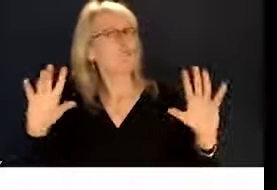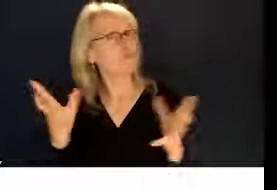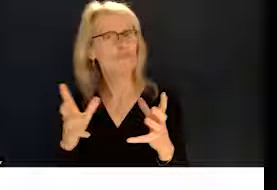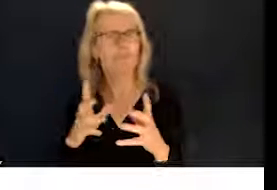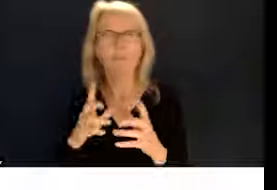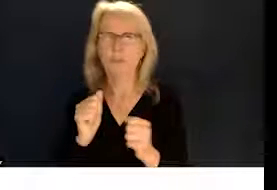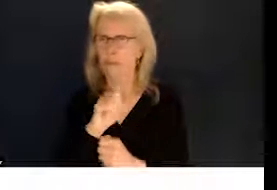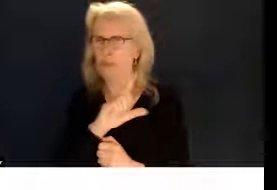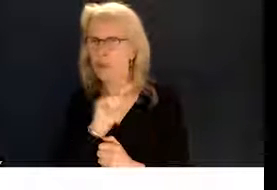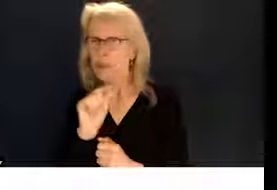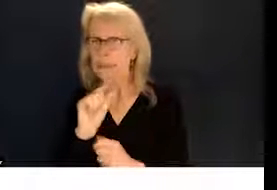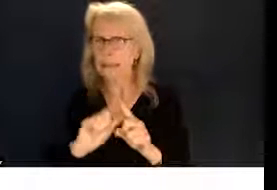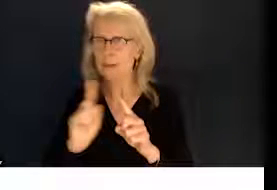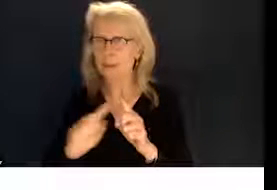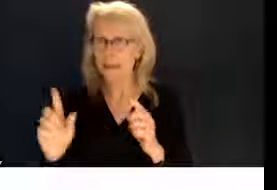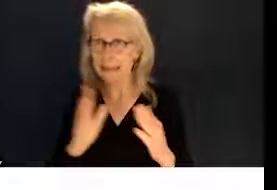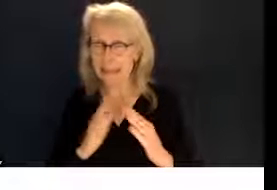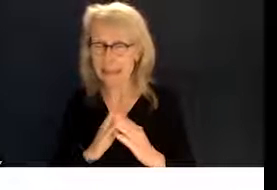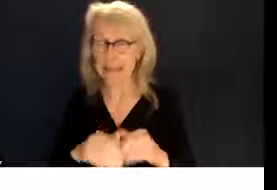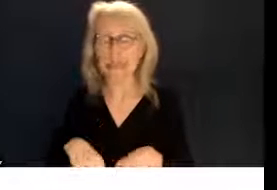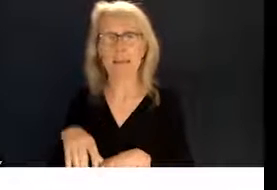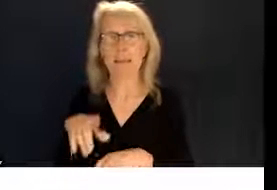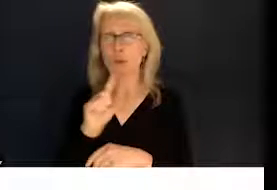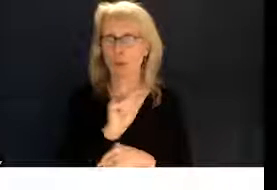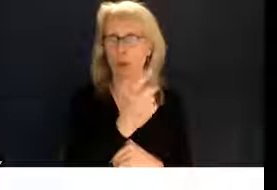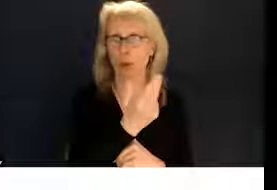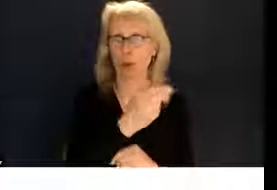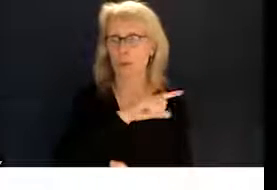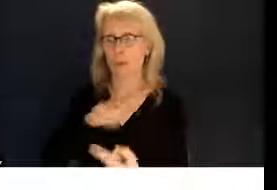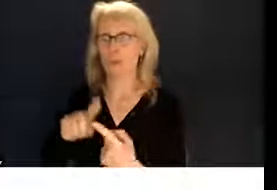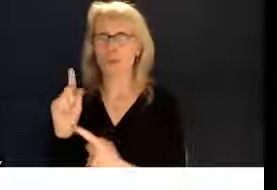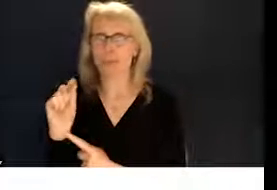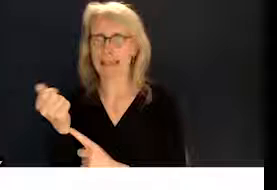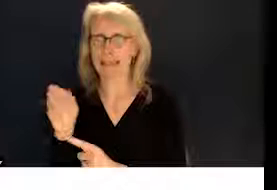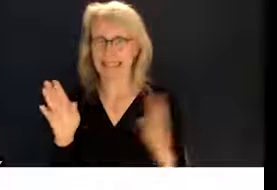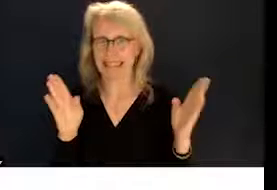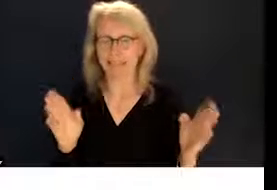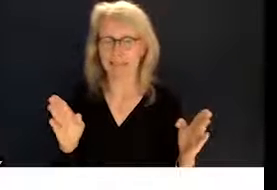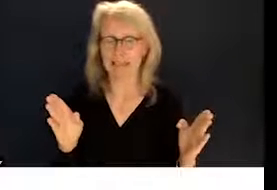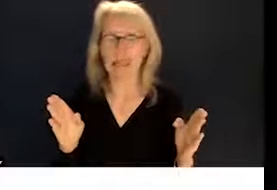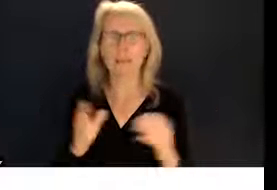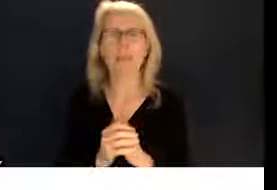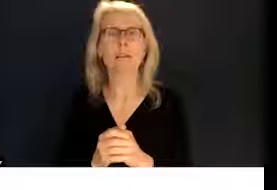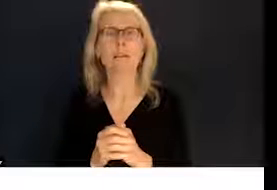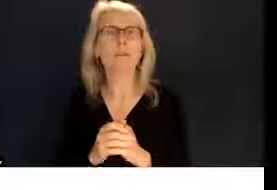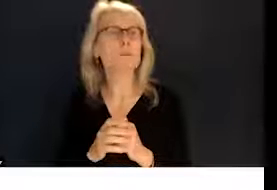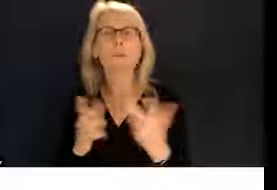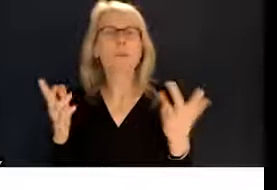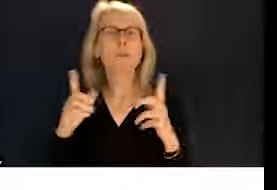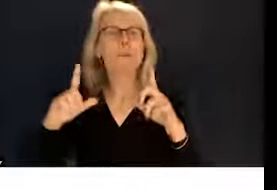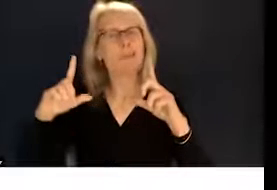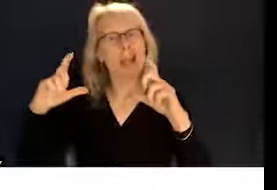from 20 cities collected from 2013 to 2019 using really simple camera